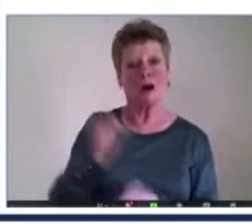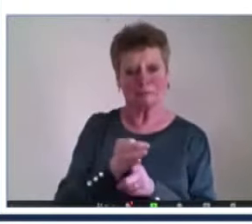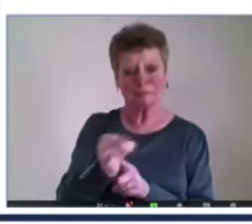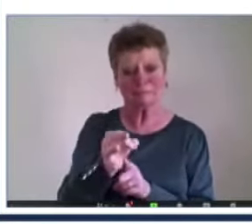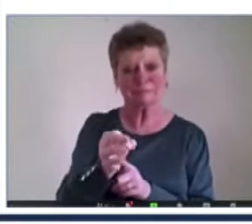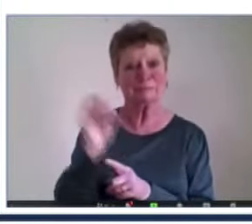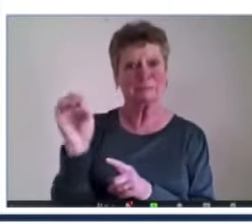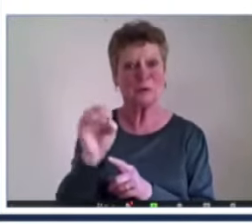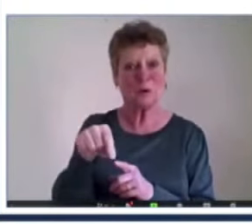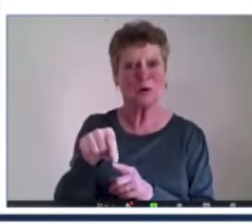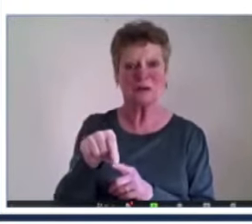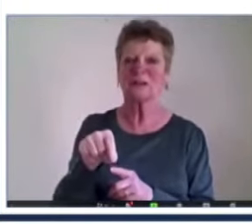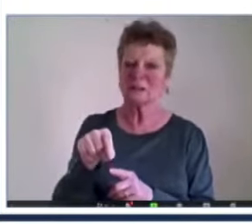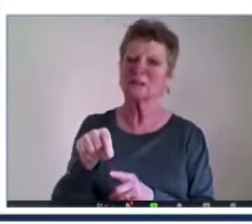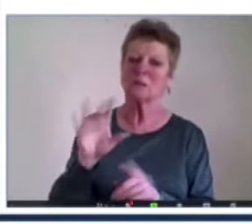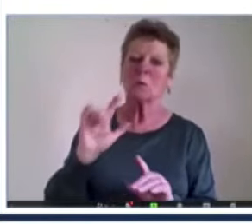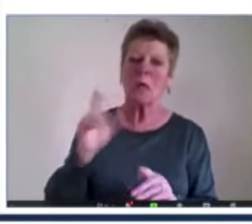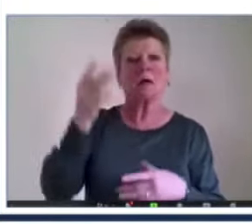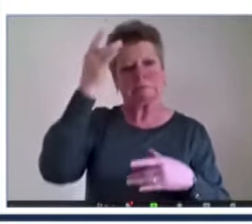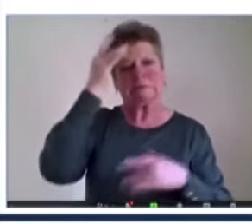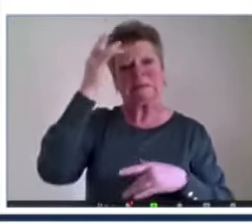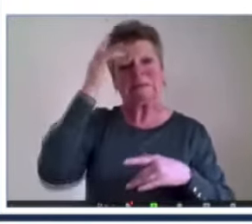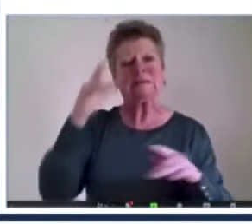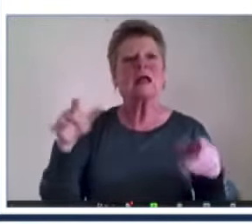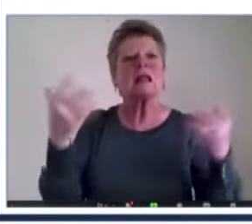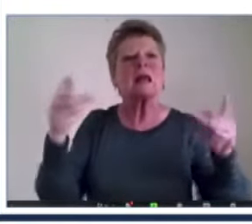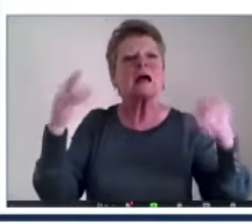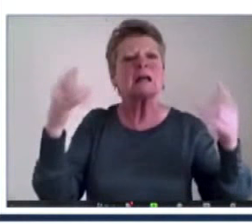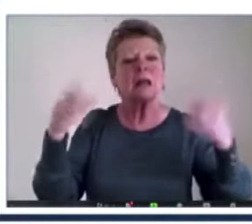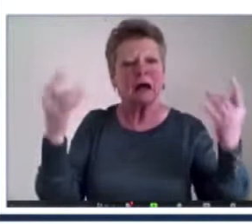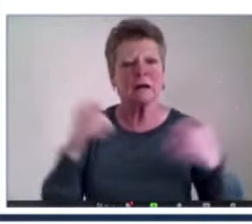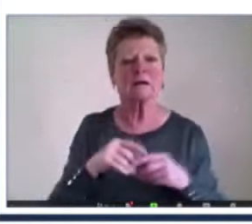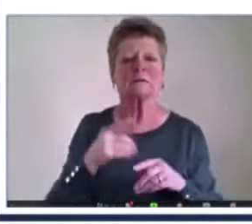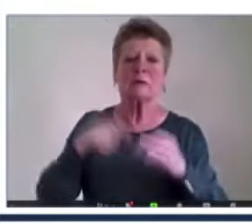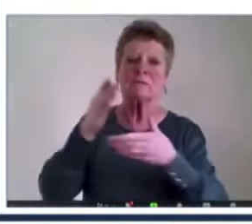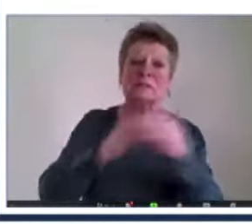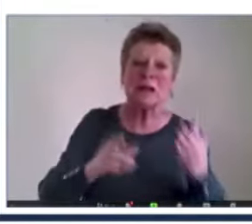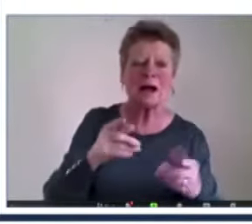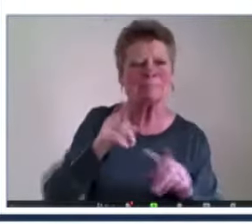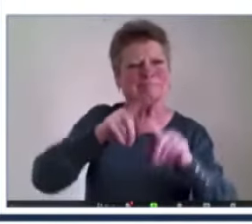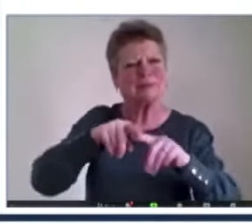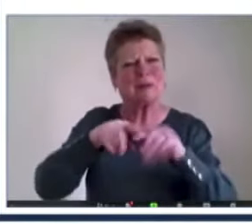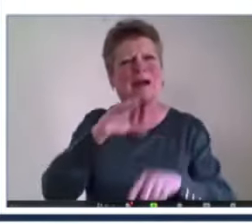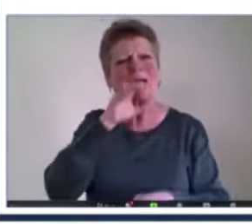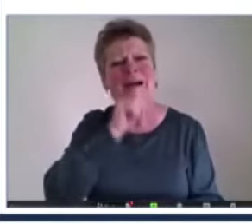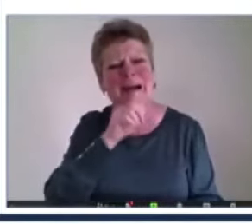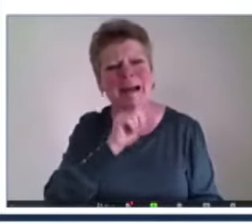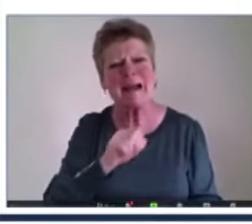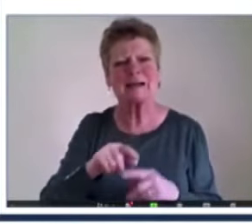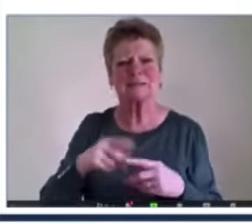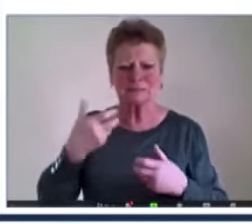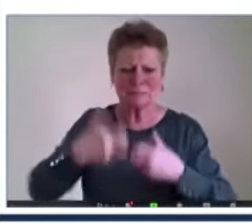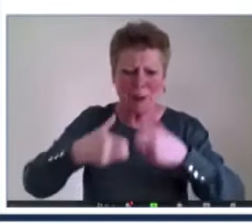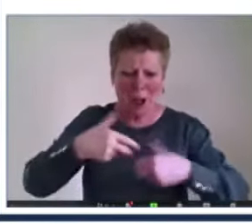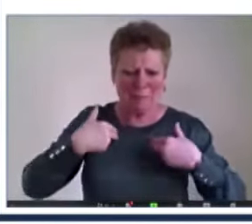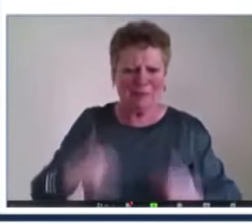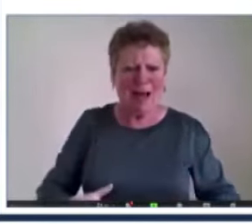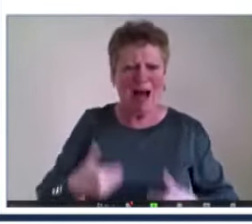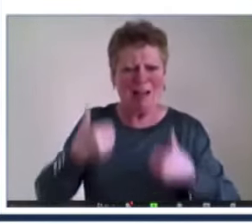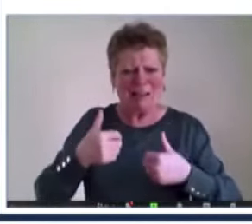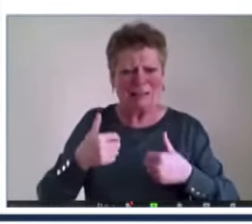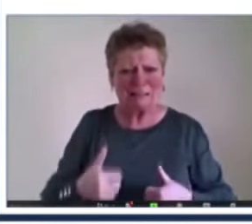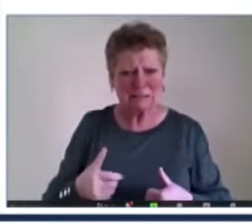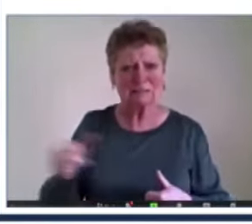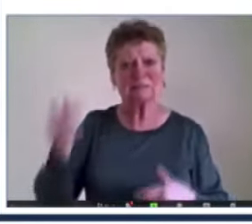illness. But for some, based on age and underlying health conditions, getting sick means that they're